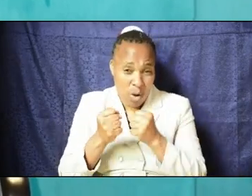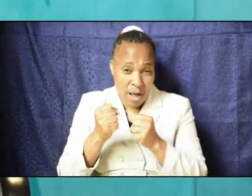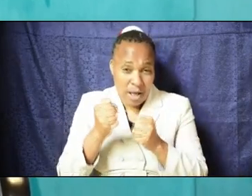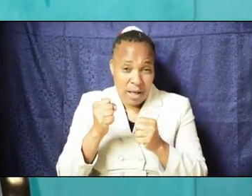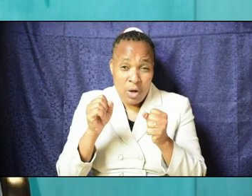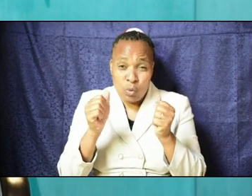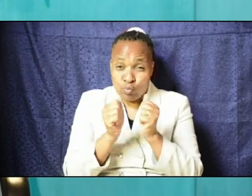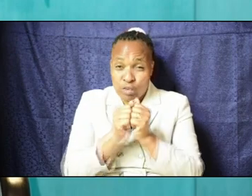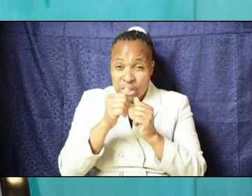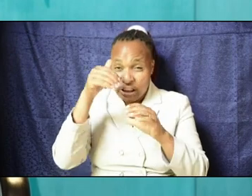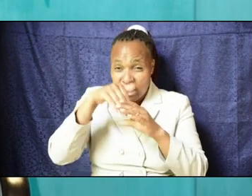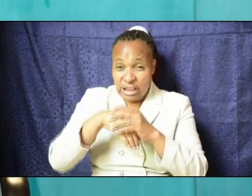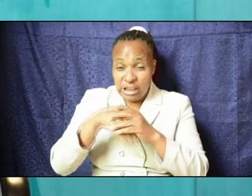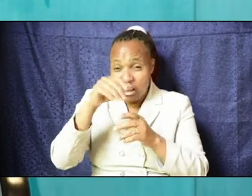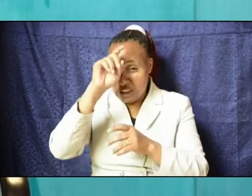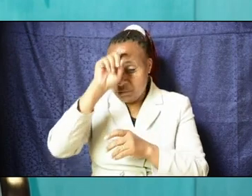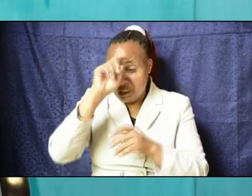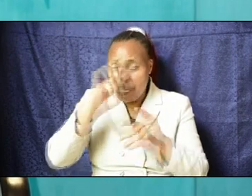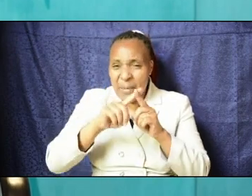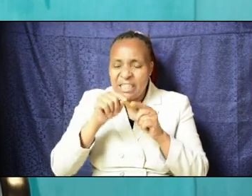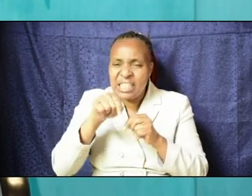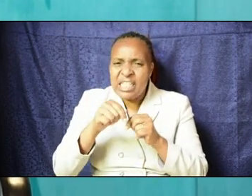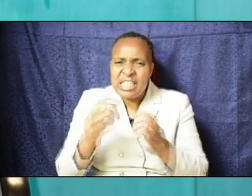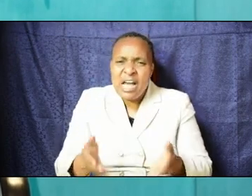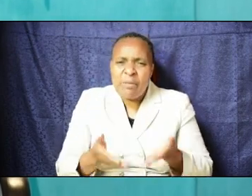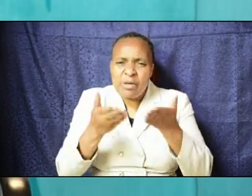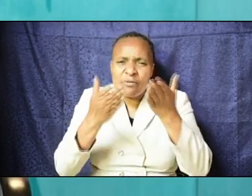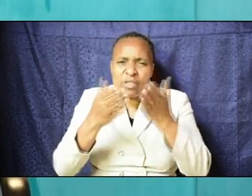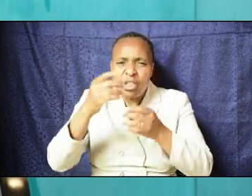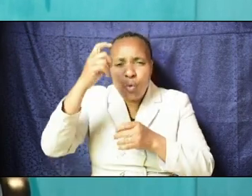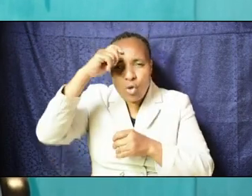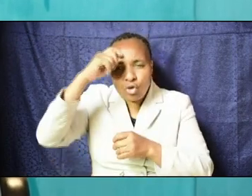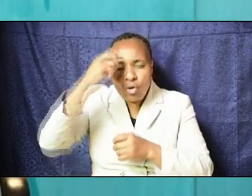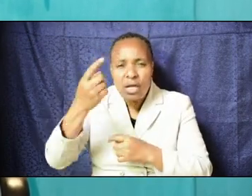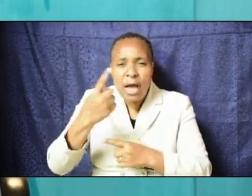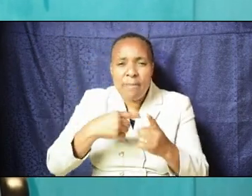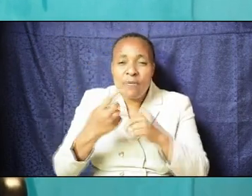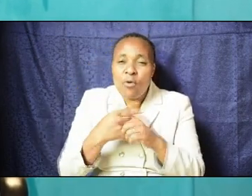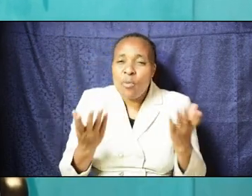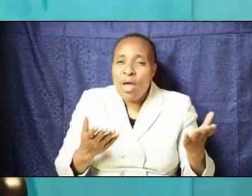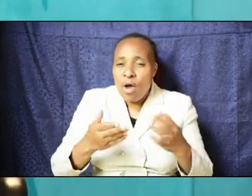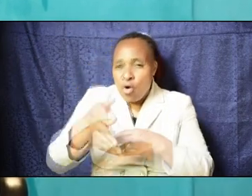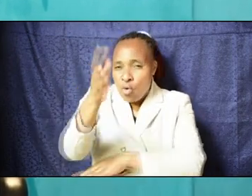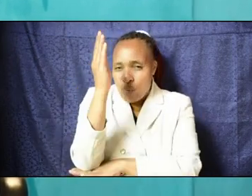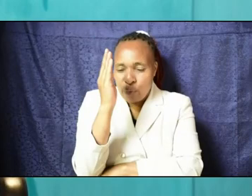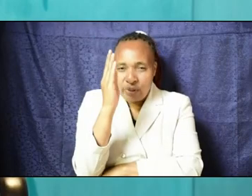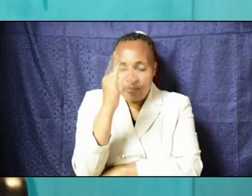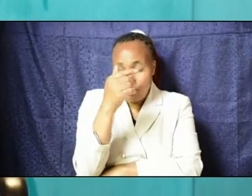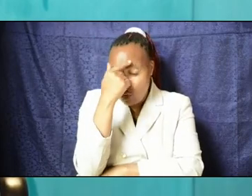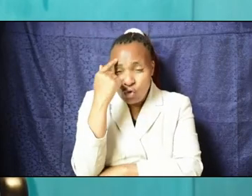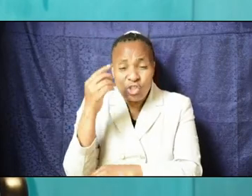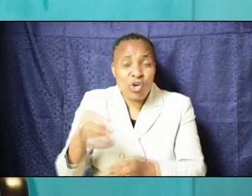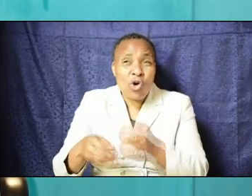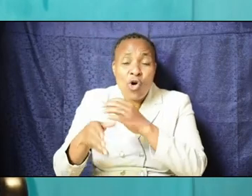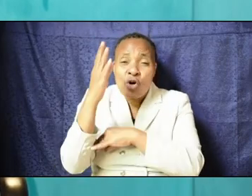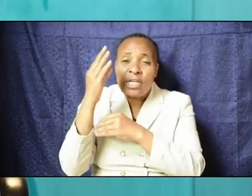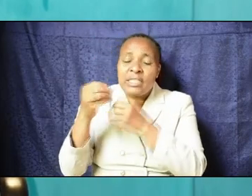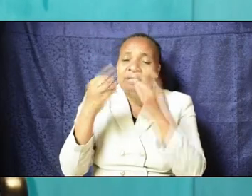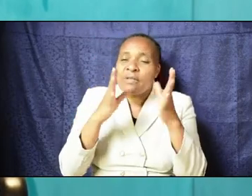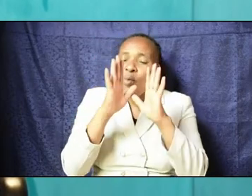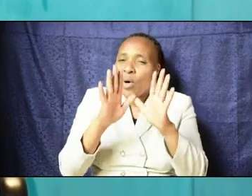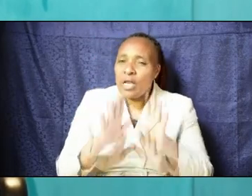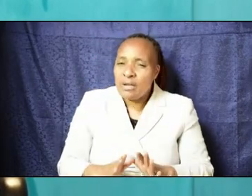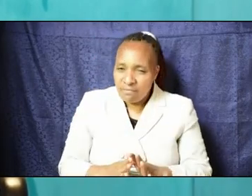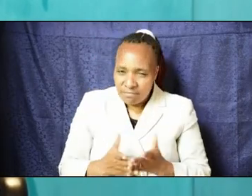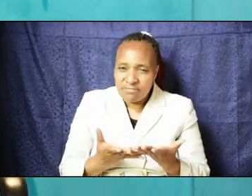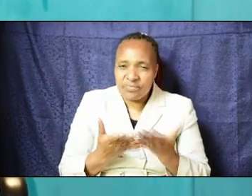furthermore, saying that his discernment and his wisdom is coming in from God, right? Because God has given him this wonderful gift to